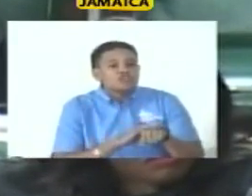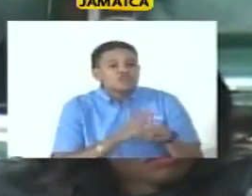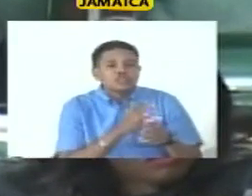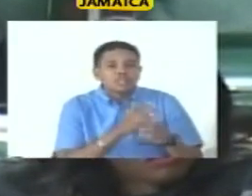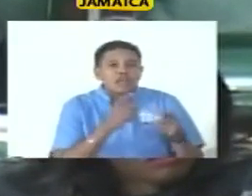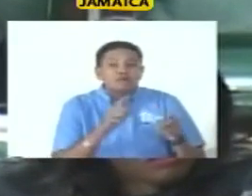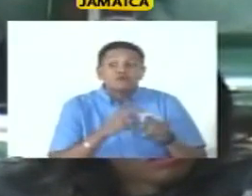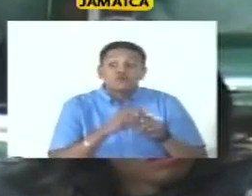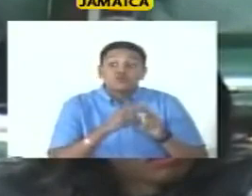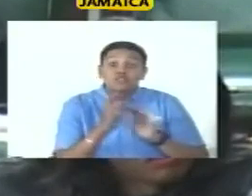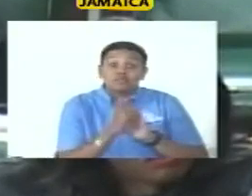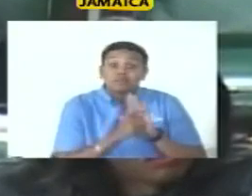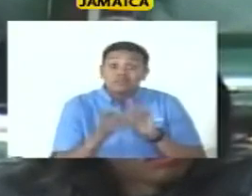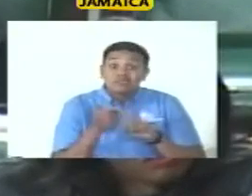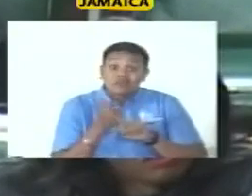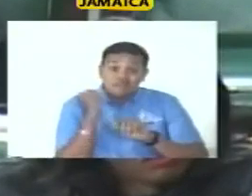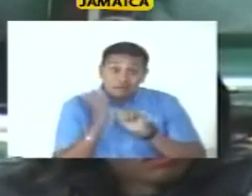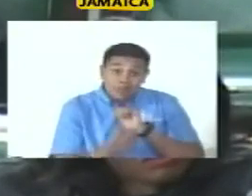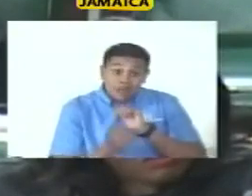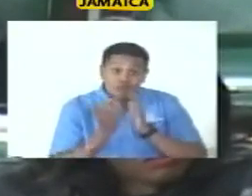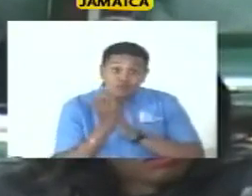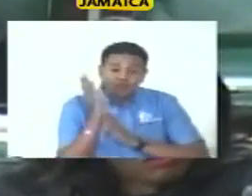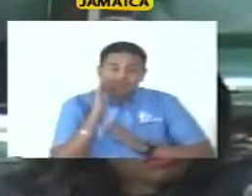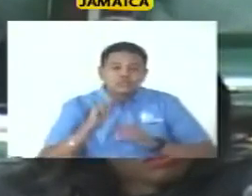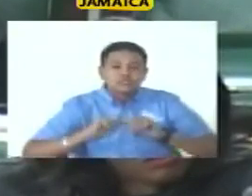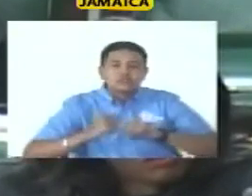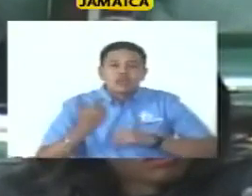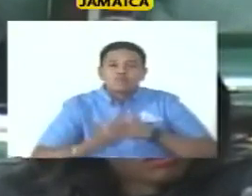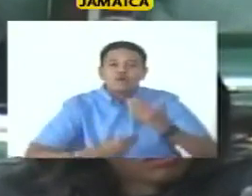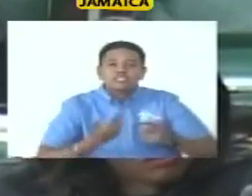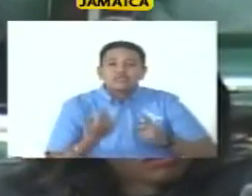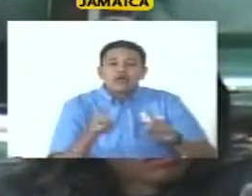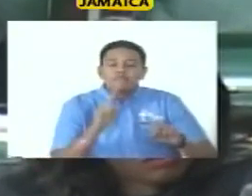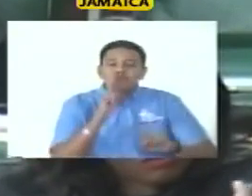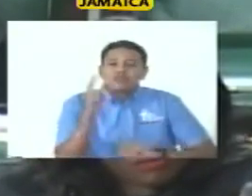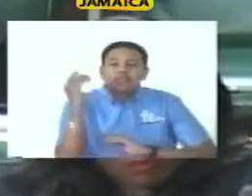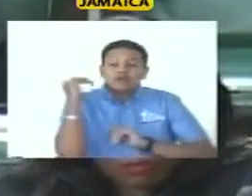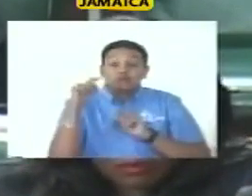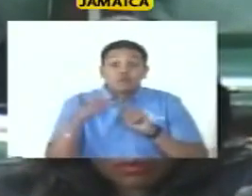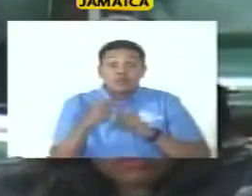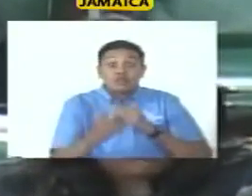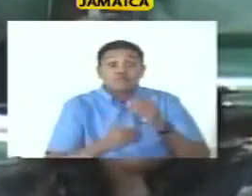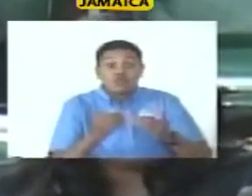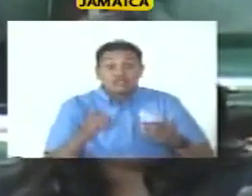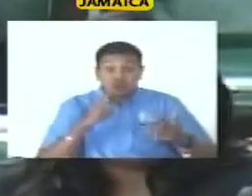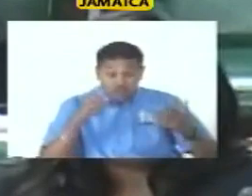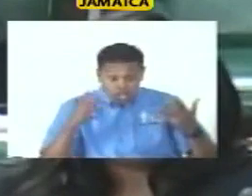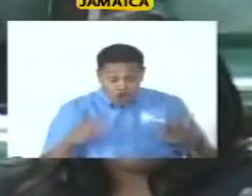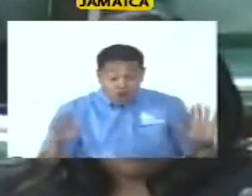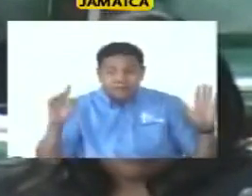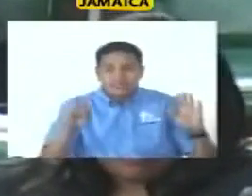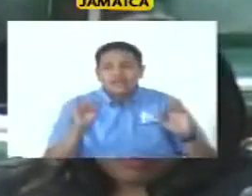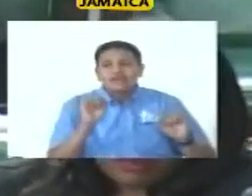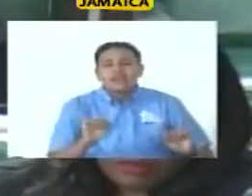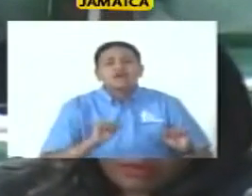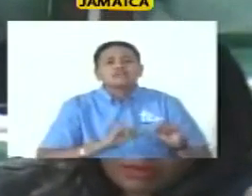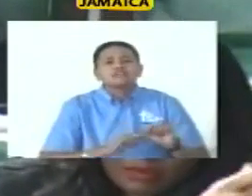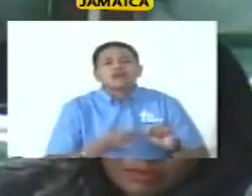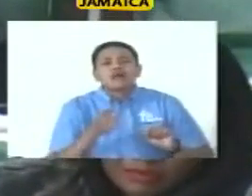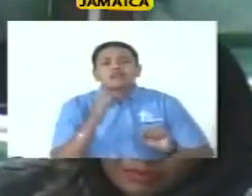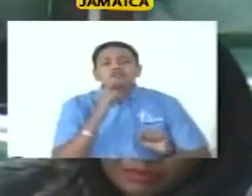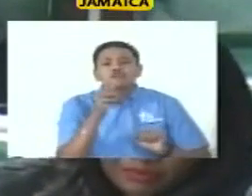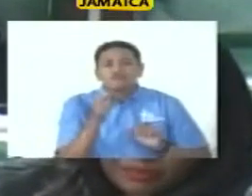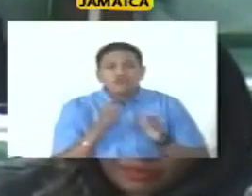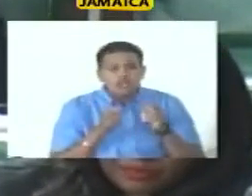soon as the bill is passed, they will start that process. It's anticipated that when that process is completed, they can start the